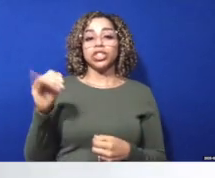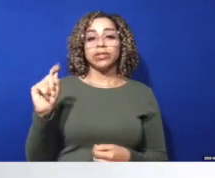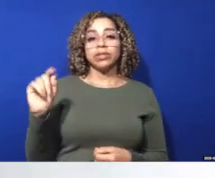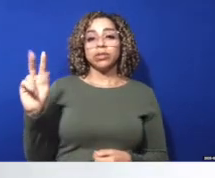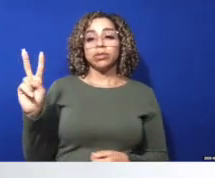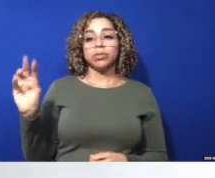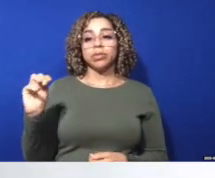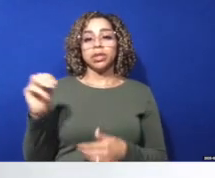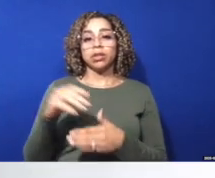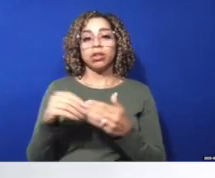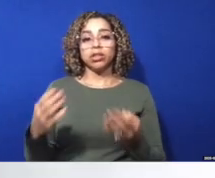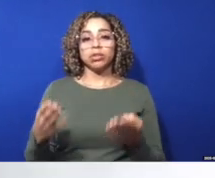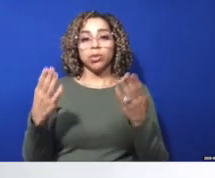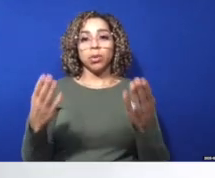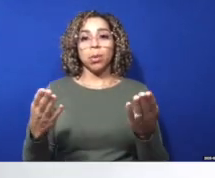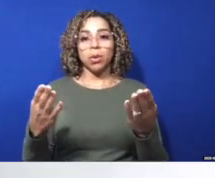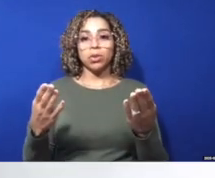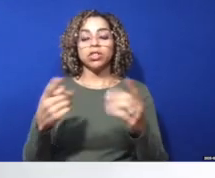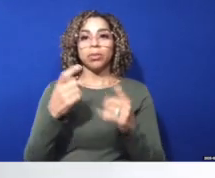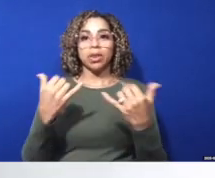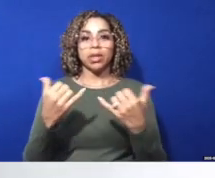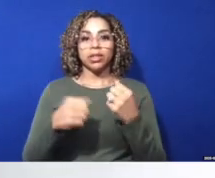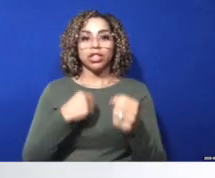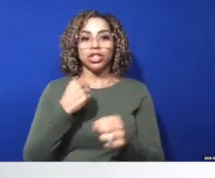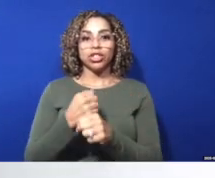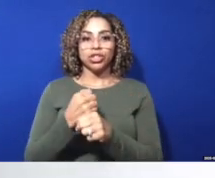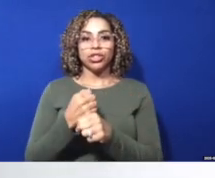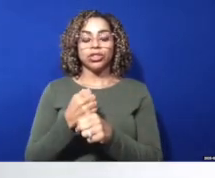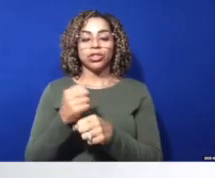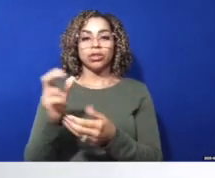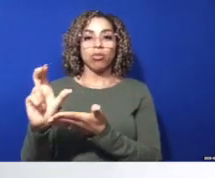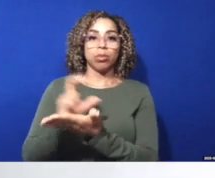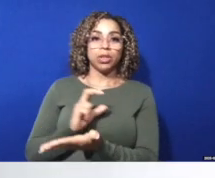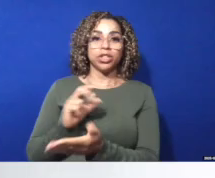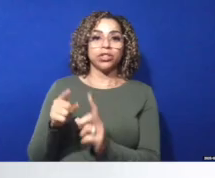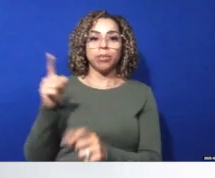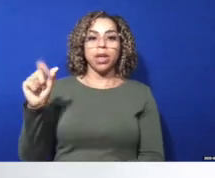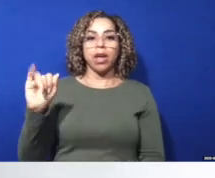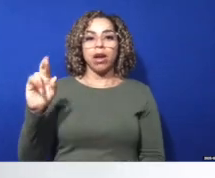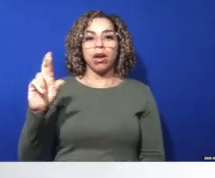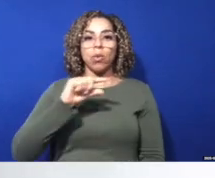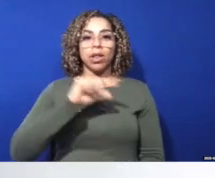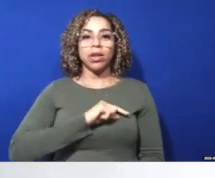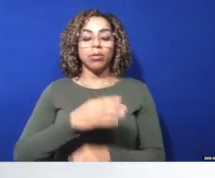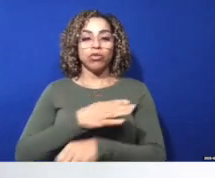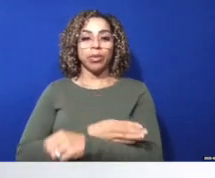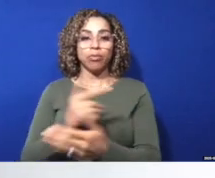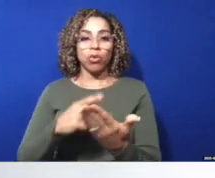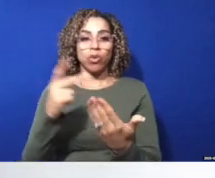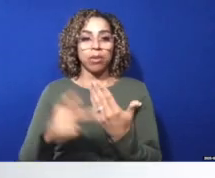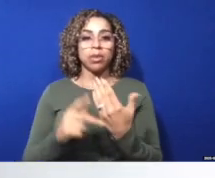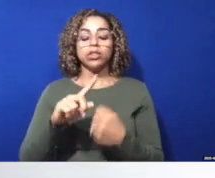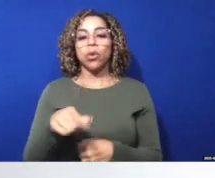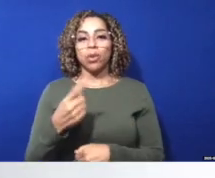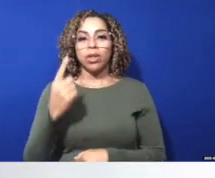funding plan is from this year's appropriation from the Air Quality Improvement Program, and it is only